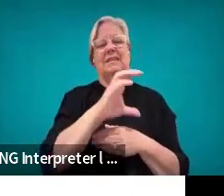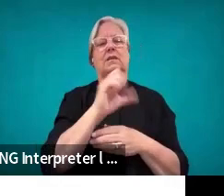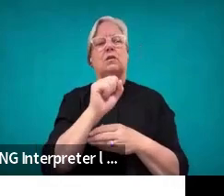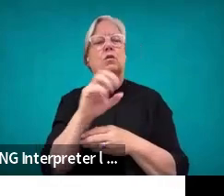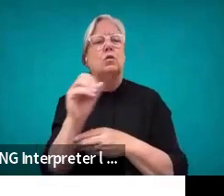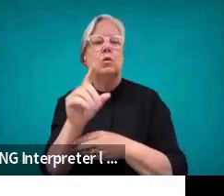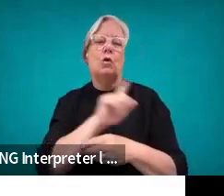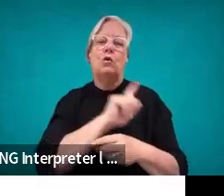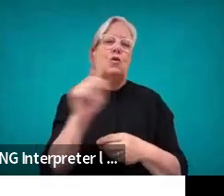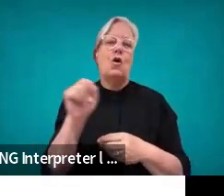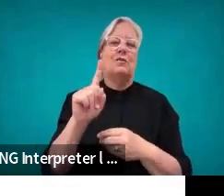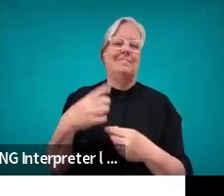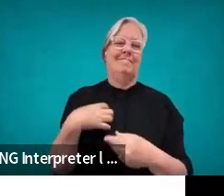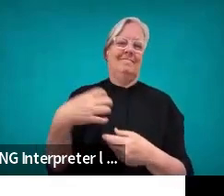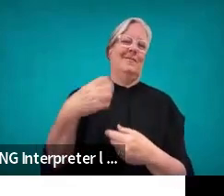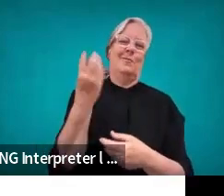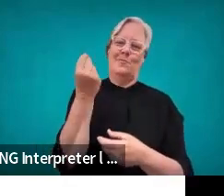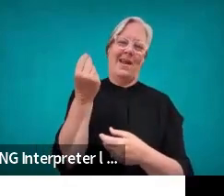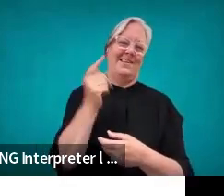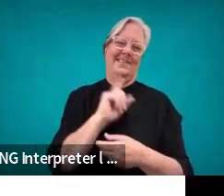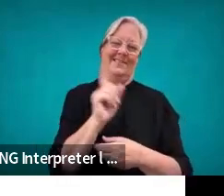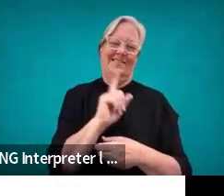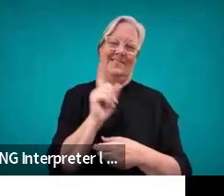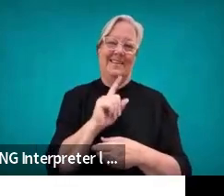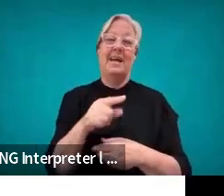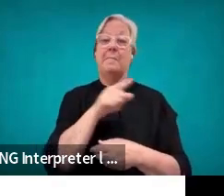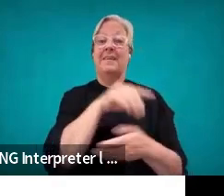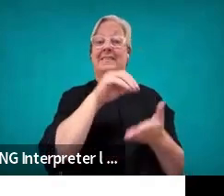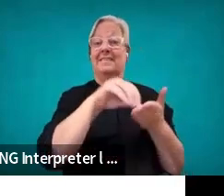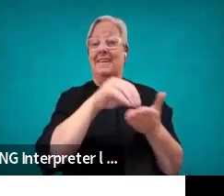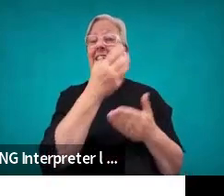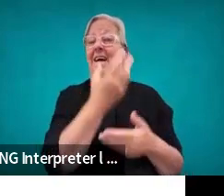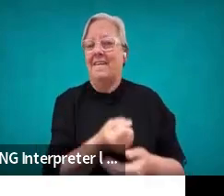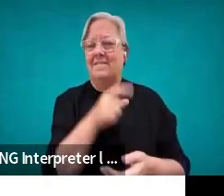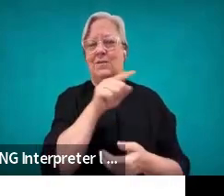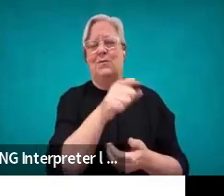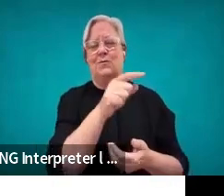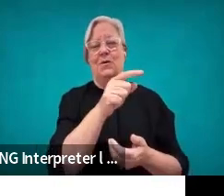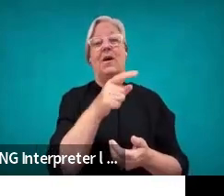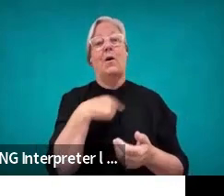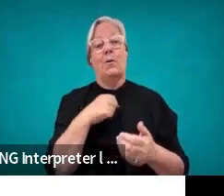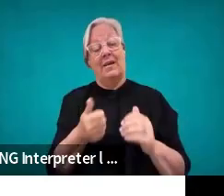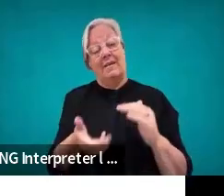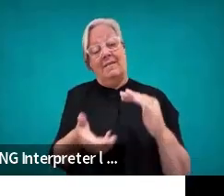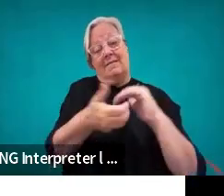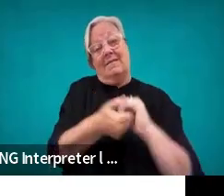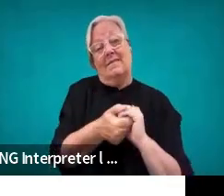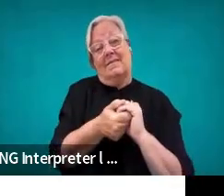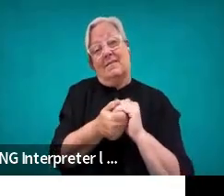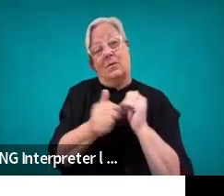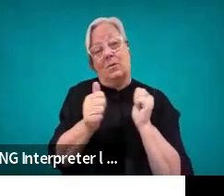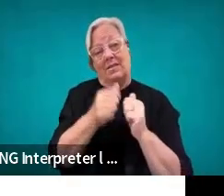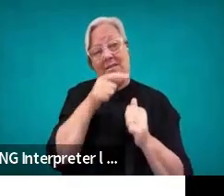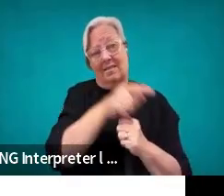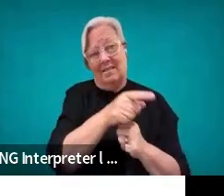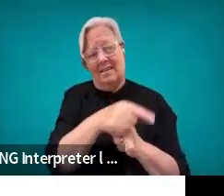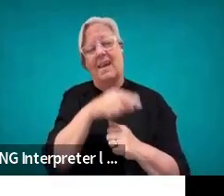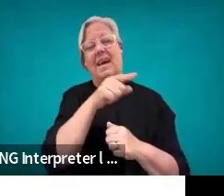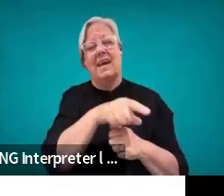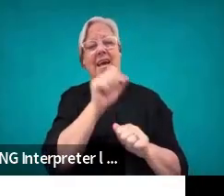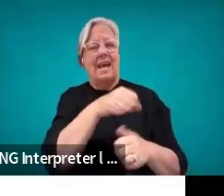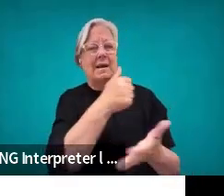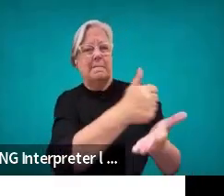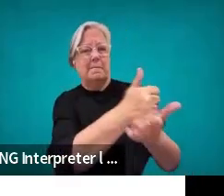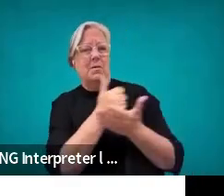world, but the Secretariat has. And so we collaborated with the Secretariat for them to be able to support us. And that